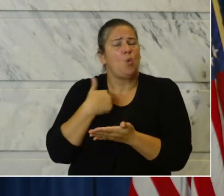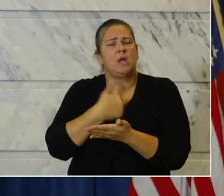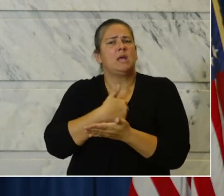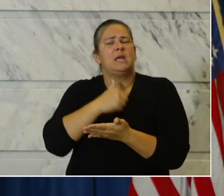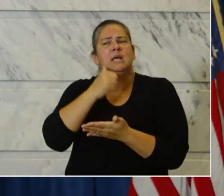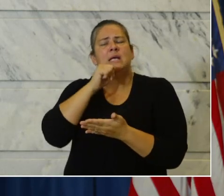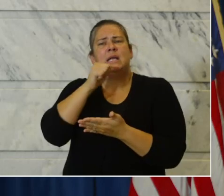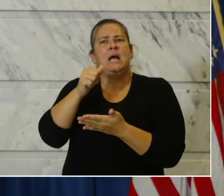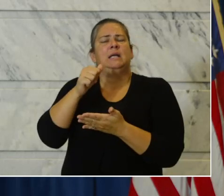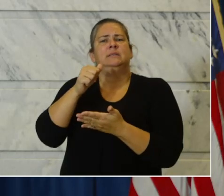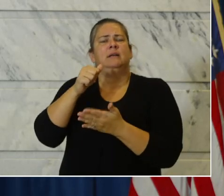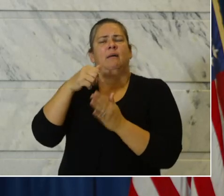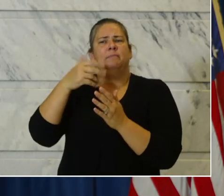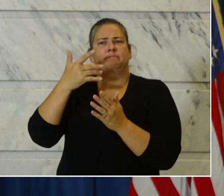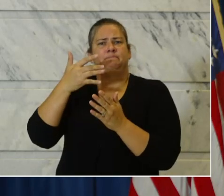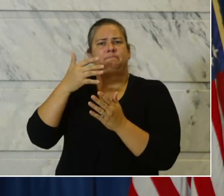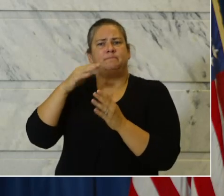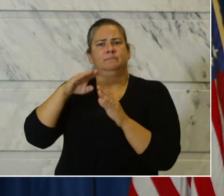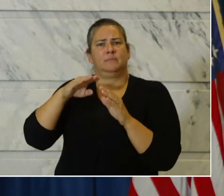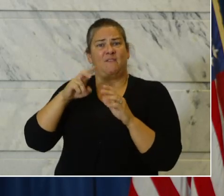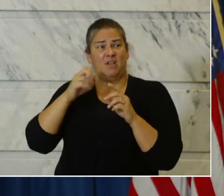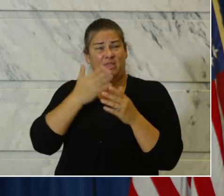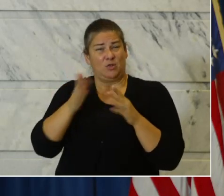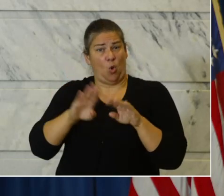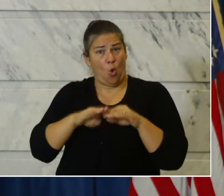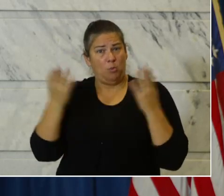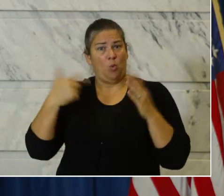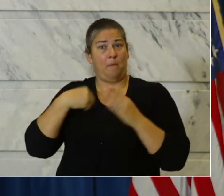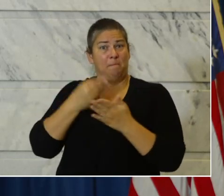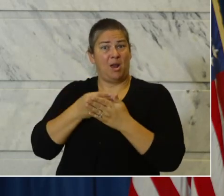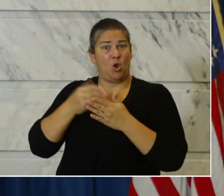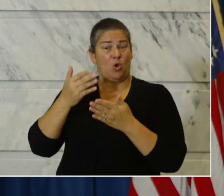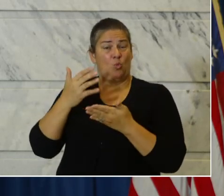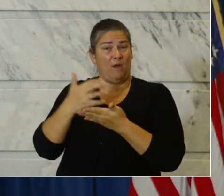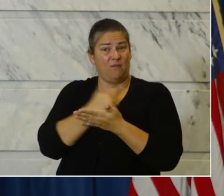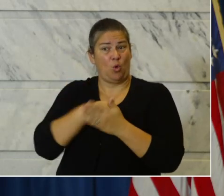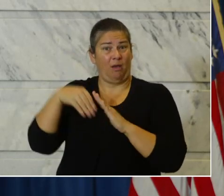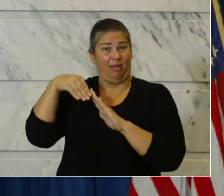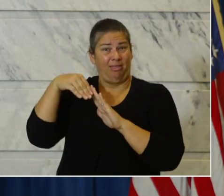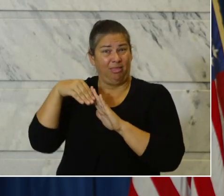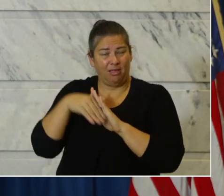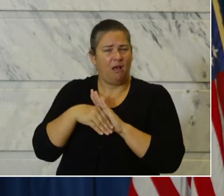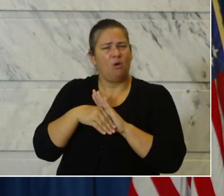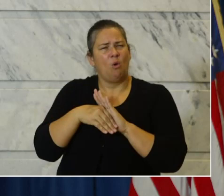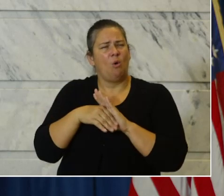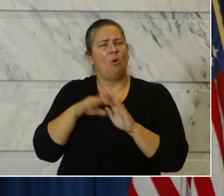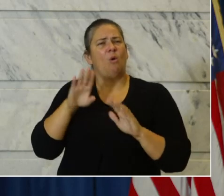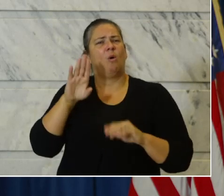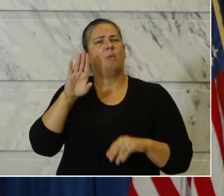as much once things reopened. And so we're going to find ourselves